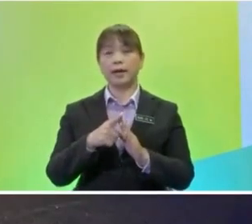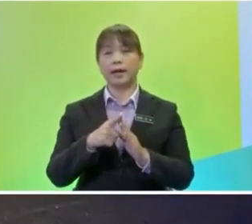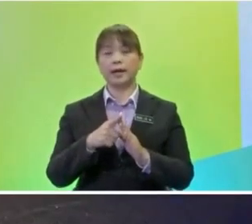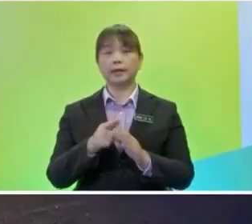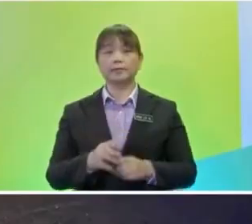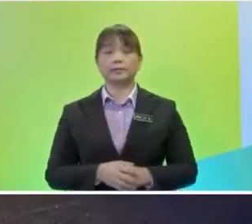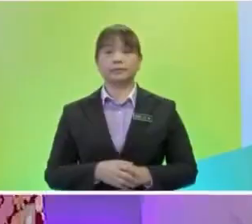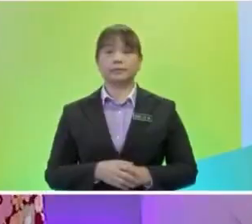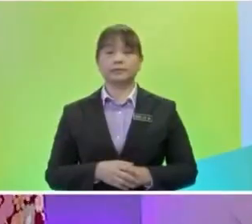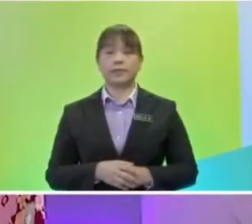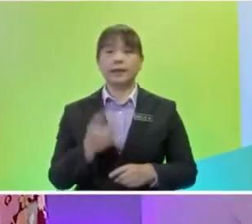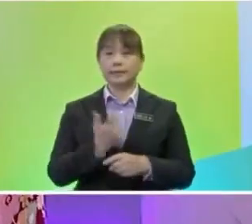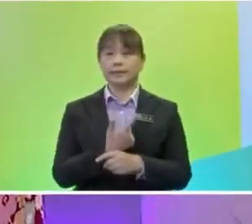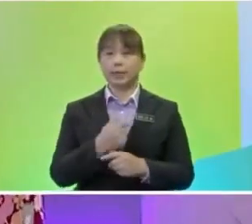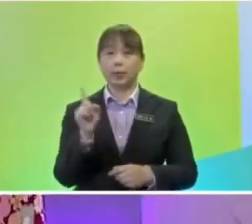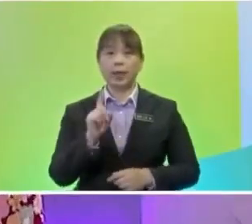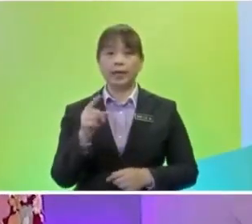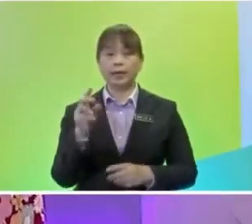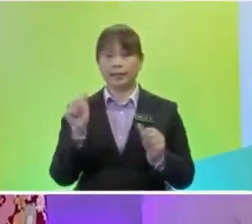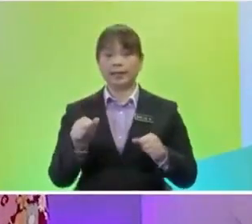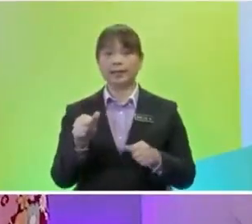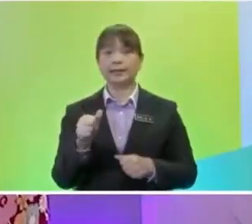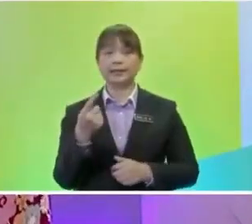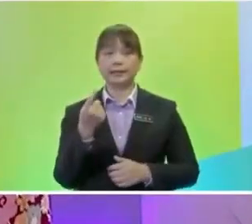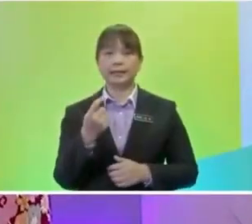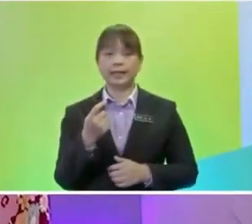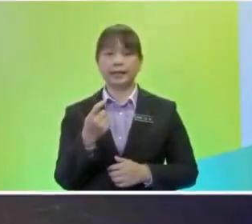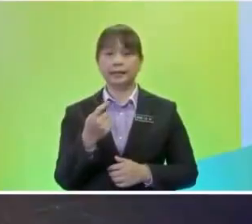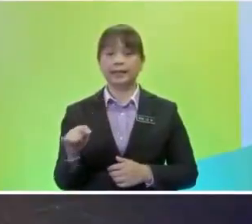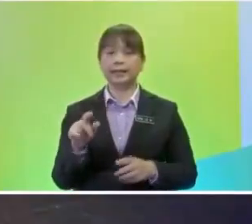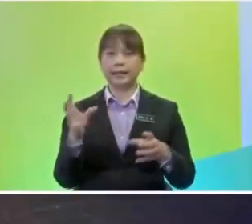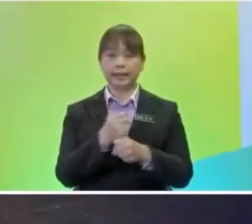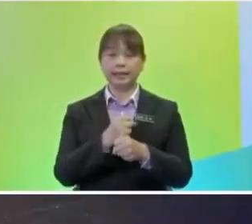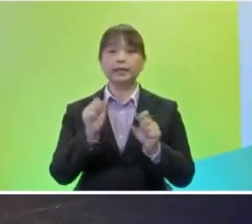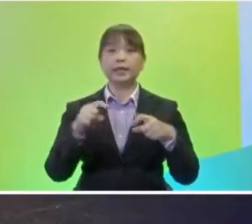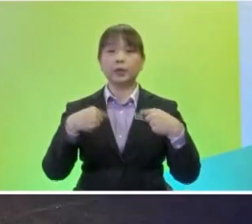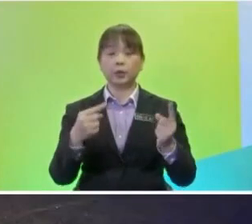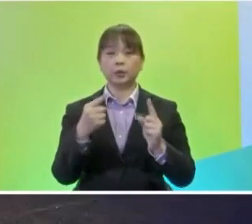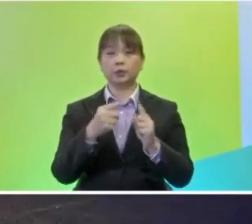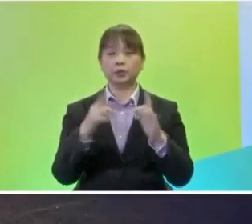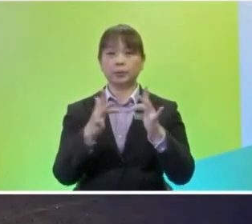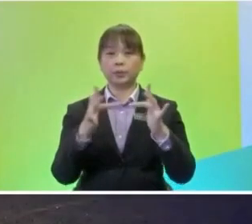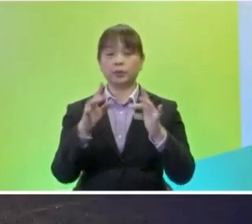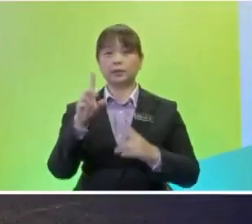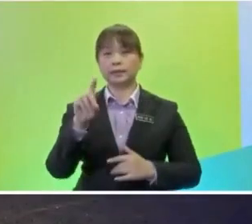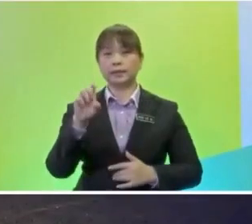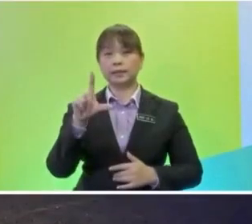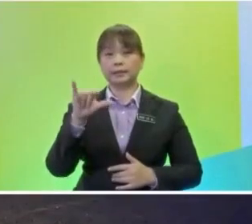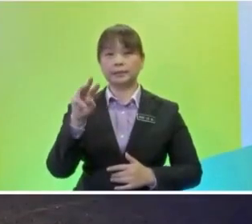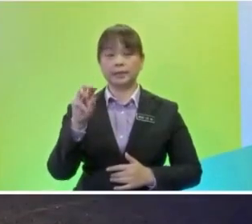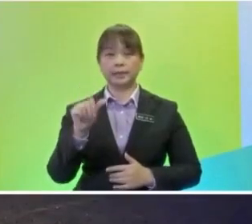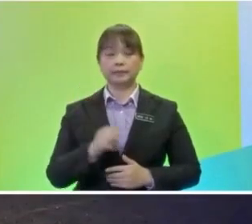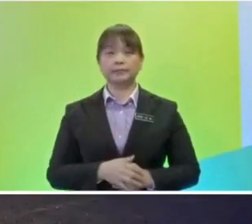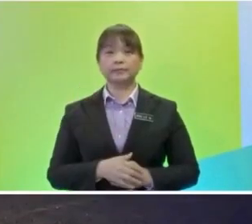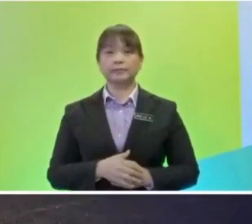access, teacher? They can go to Portal Delima to access more activities. All right, that's great. As you can see just now, Ms. Zakiah, thank you